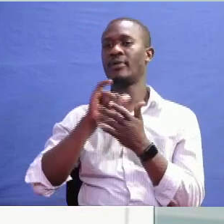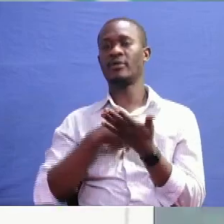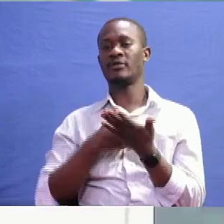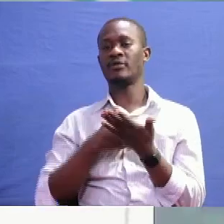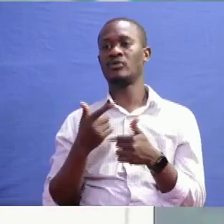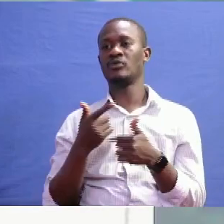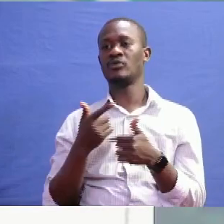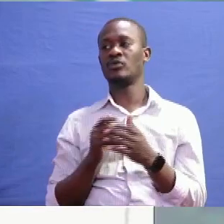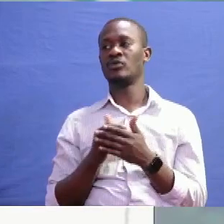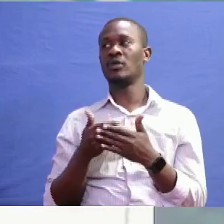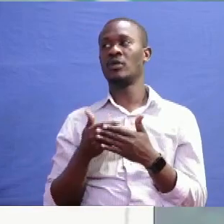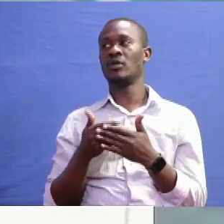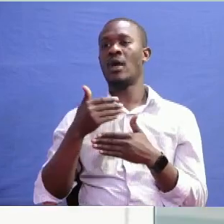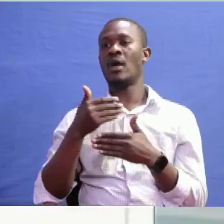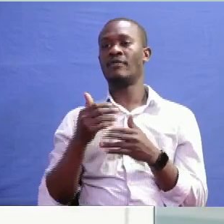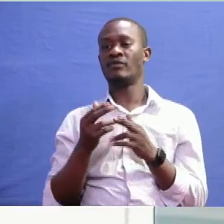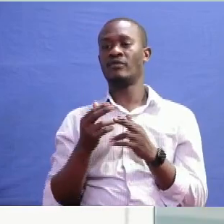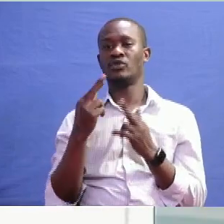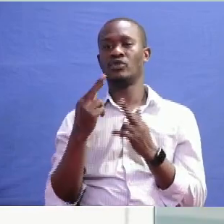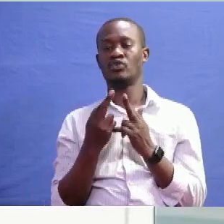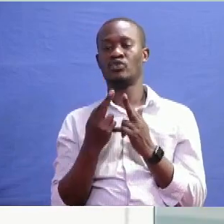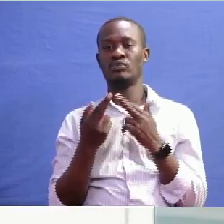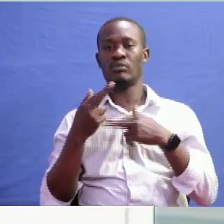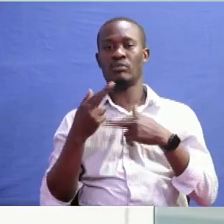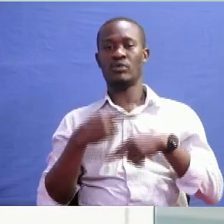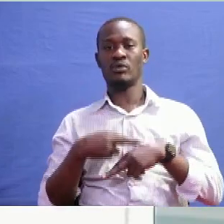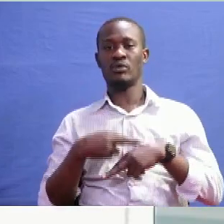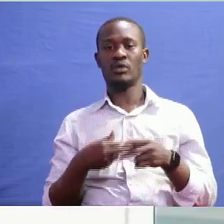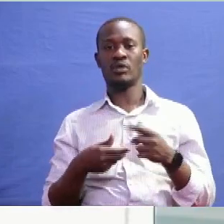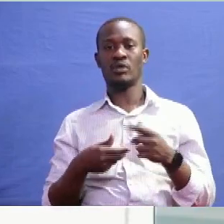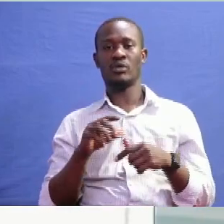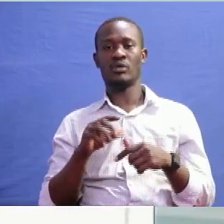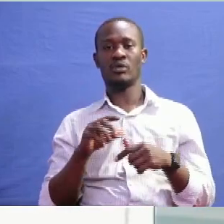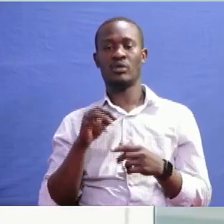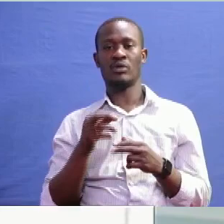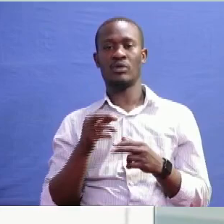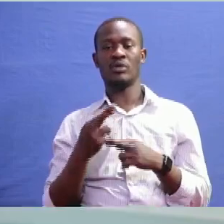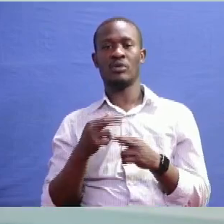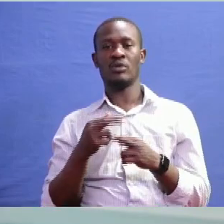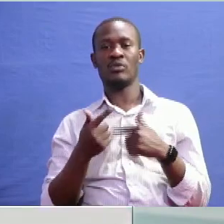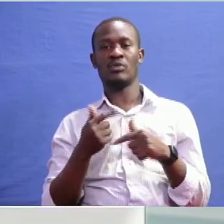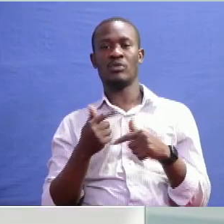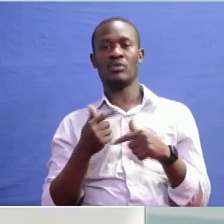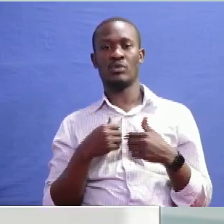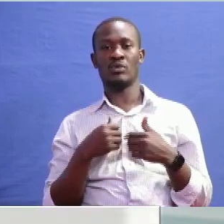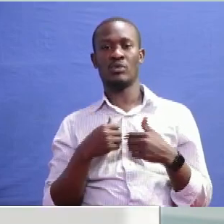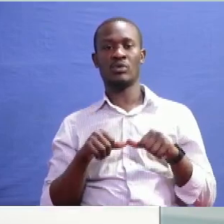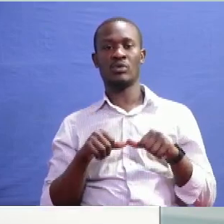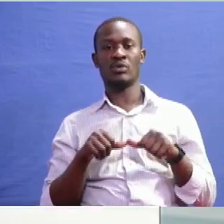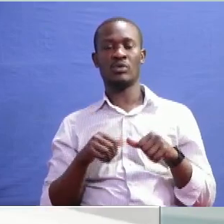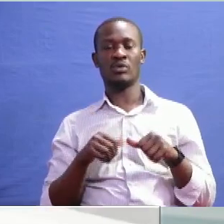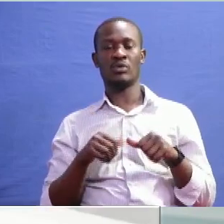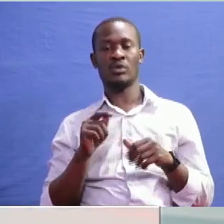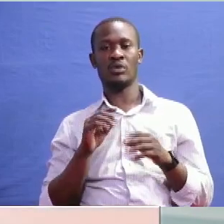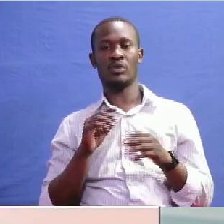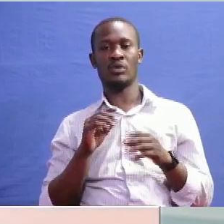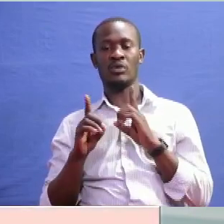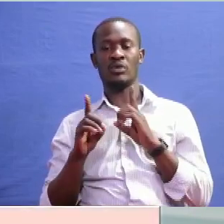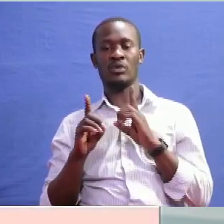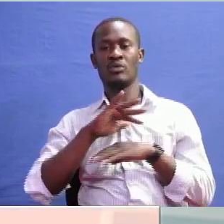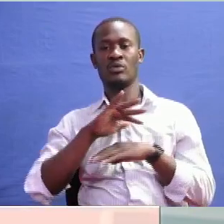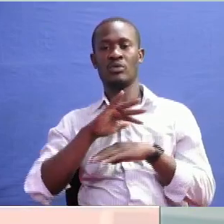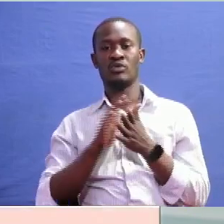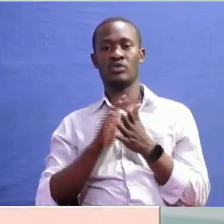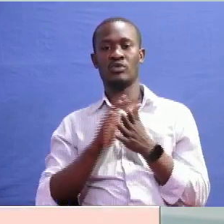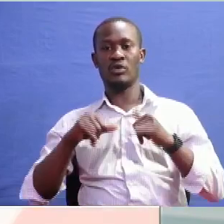talk about it after this short break. Thank you. All right. Well, we take another short break. When we come back, still the discussion is all about the